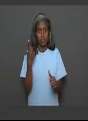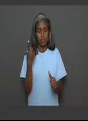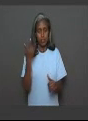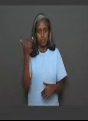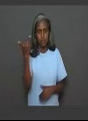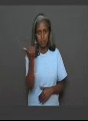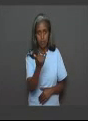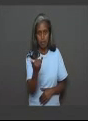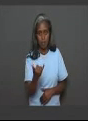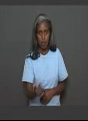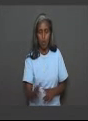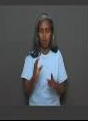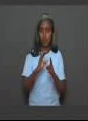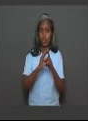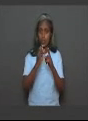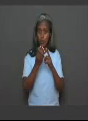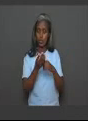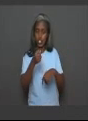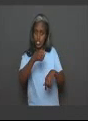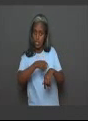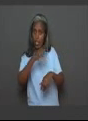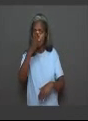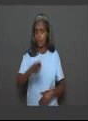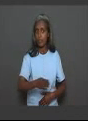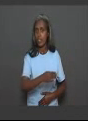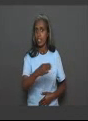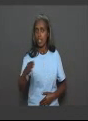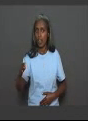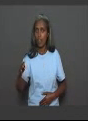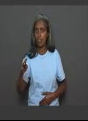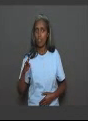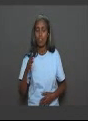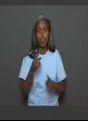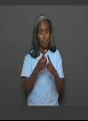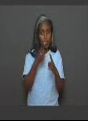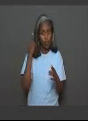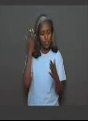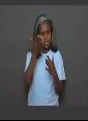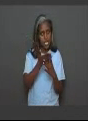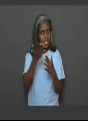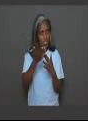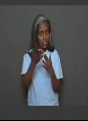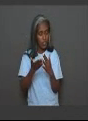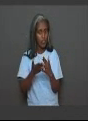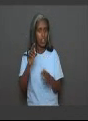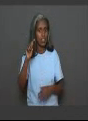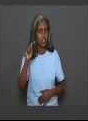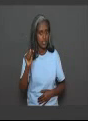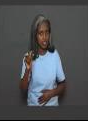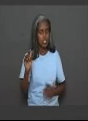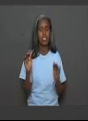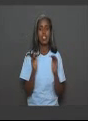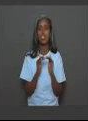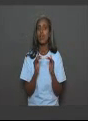First, draw the position time graph for the interval